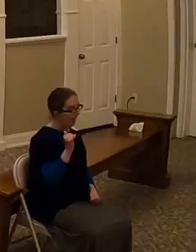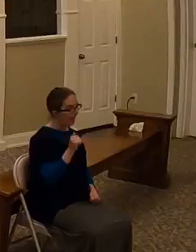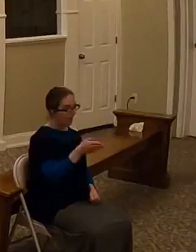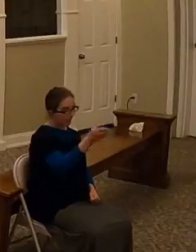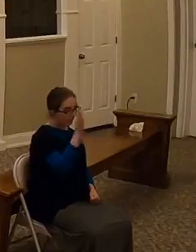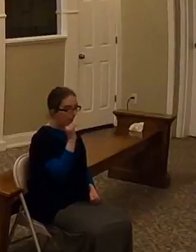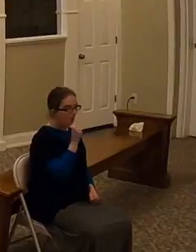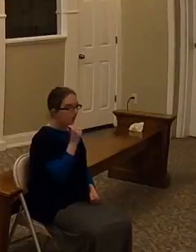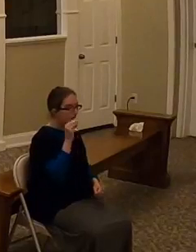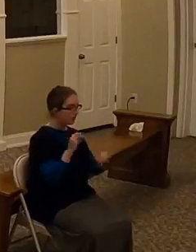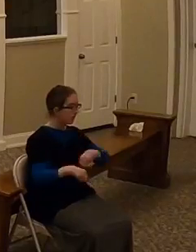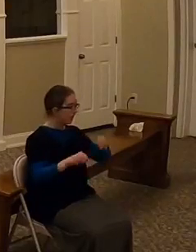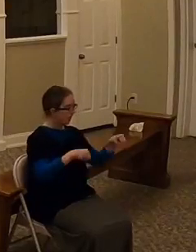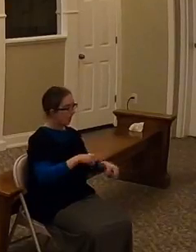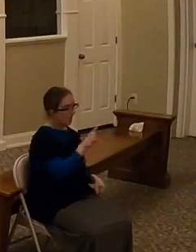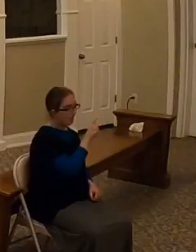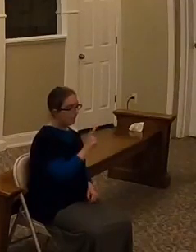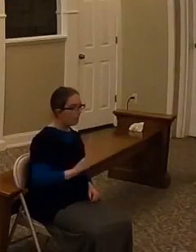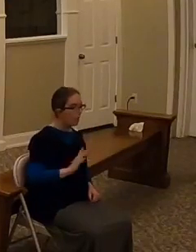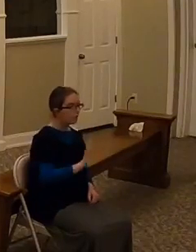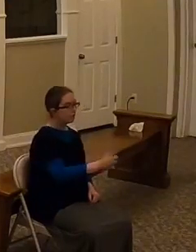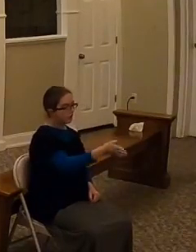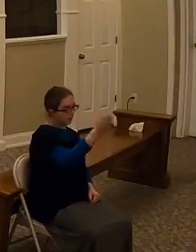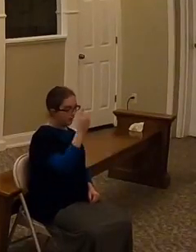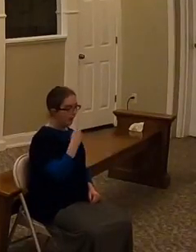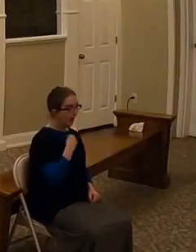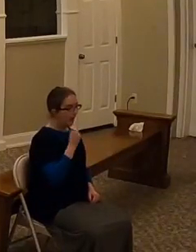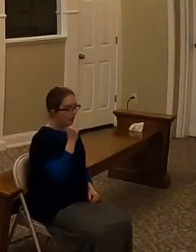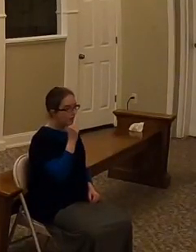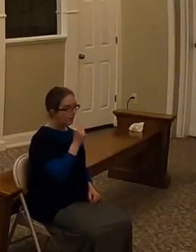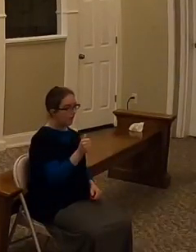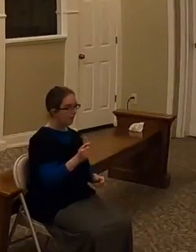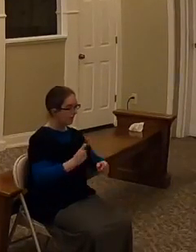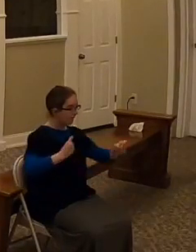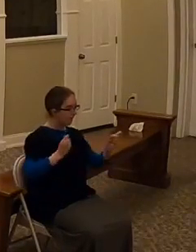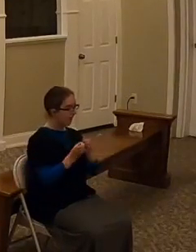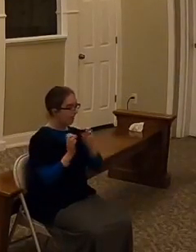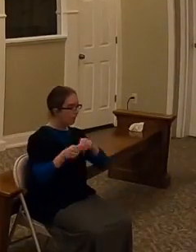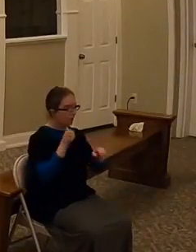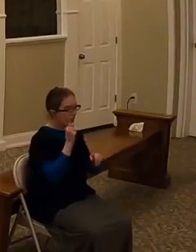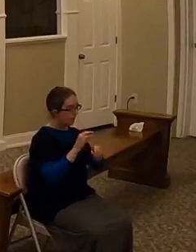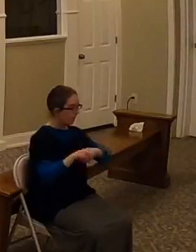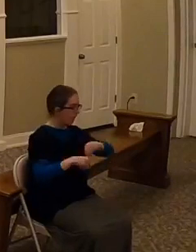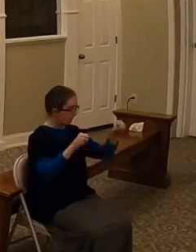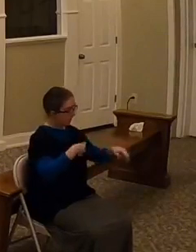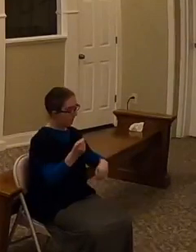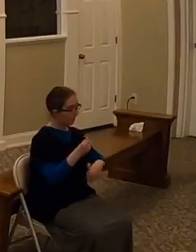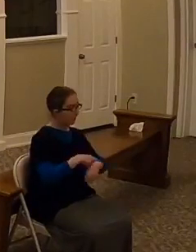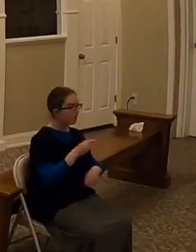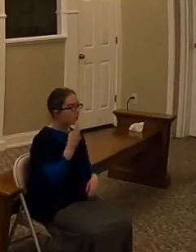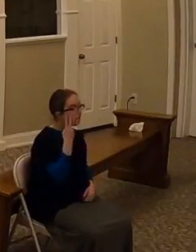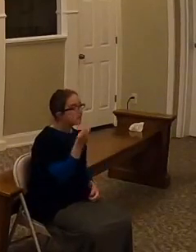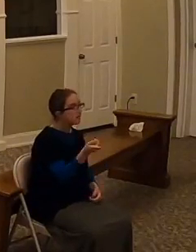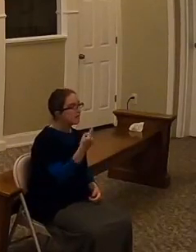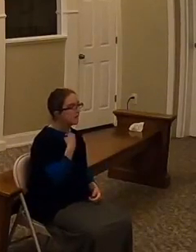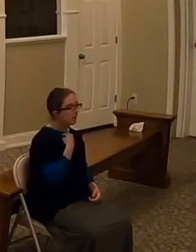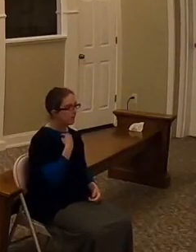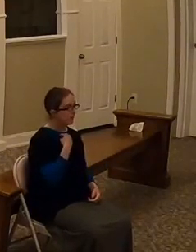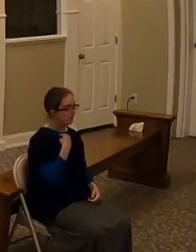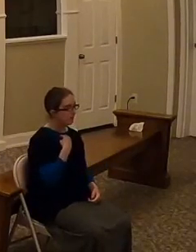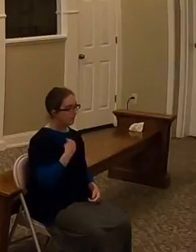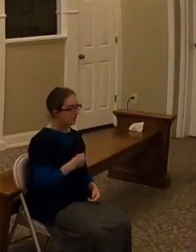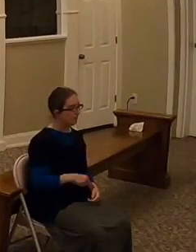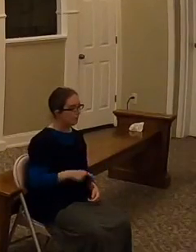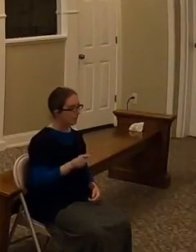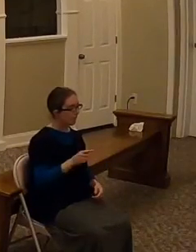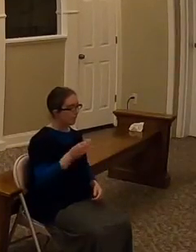is not movable. He said, I'm the Lord thy God, and I change not. I don't move. I'm the same every time you see me.